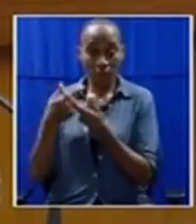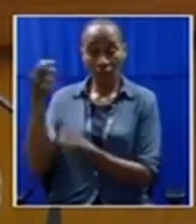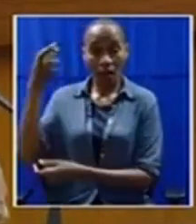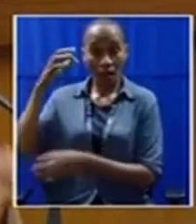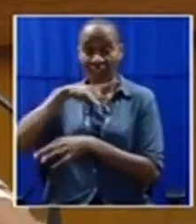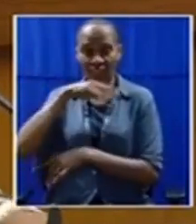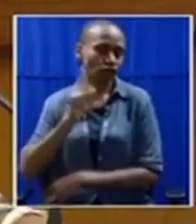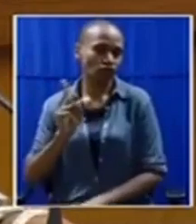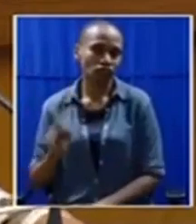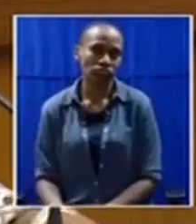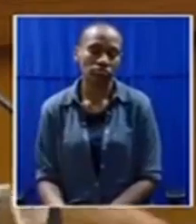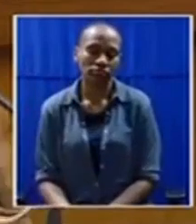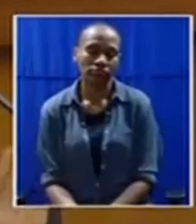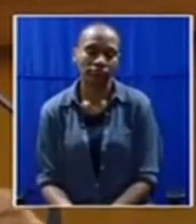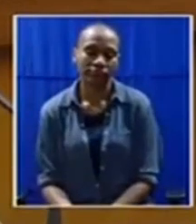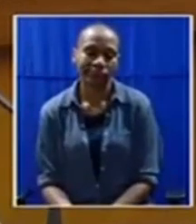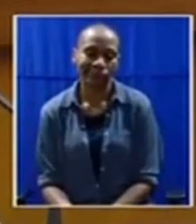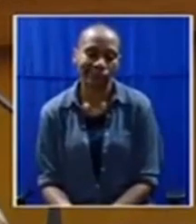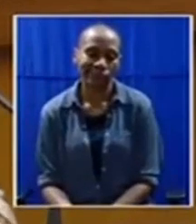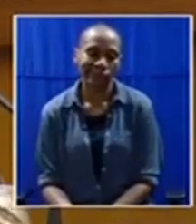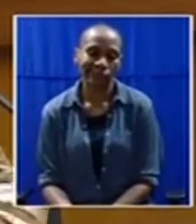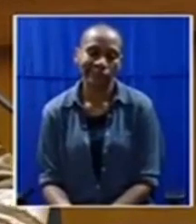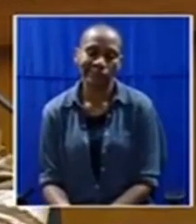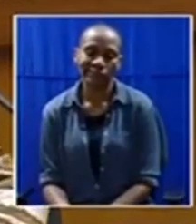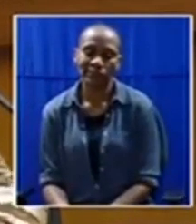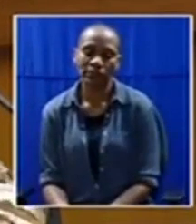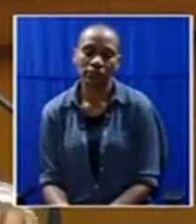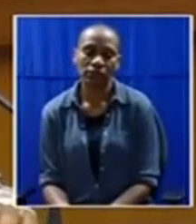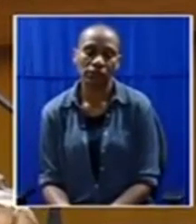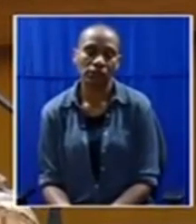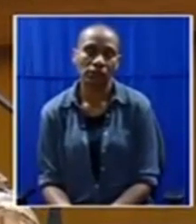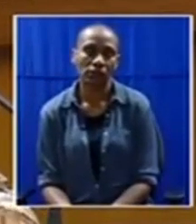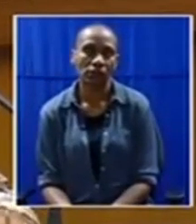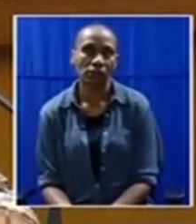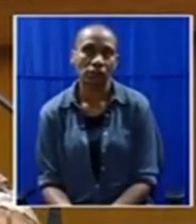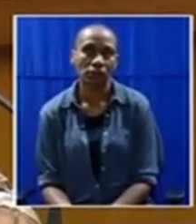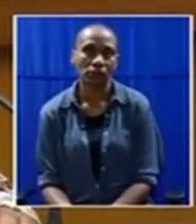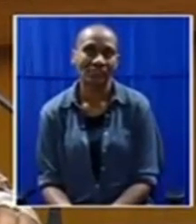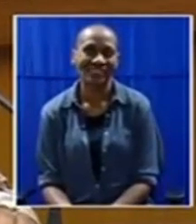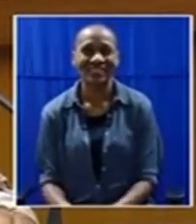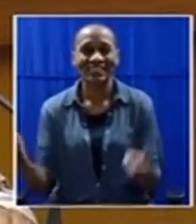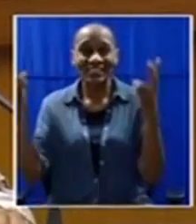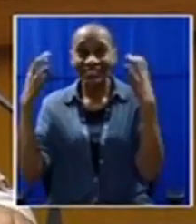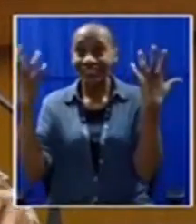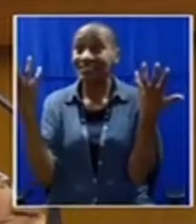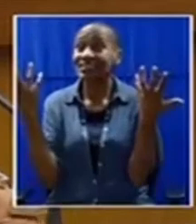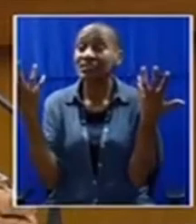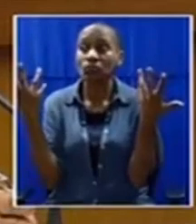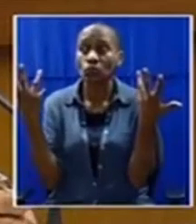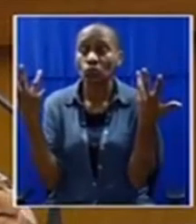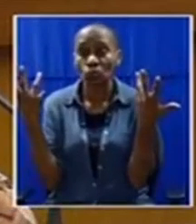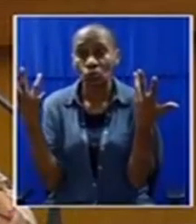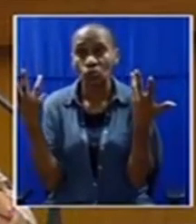Honorable members, sadly, as the day started, we received the news